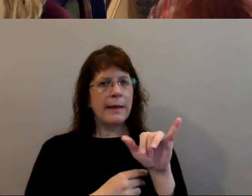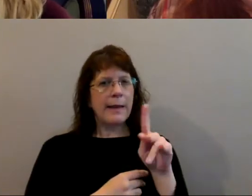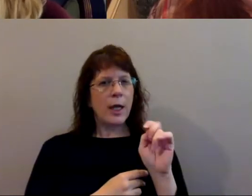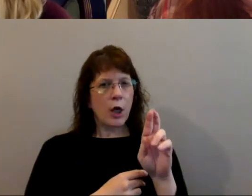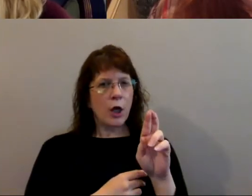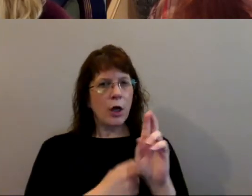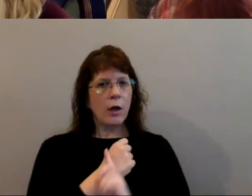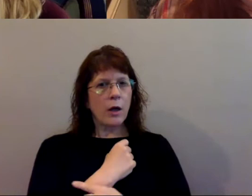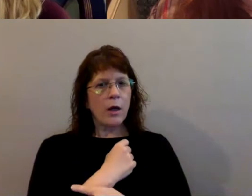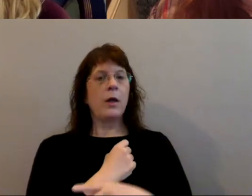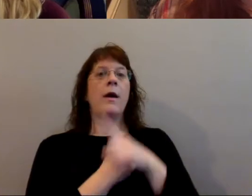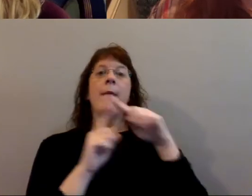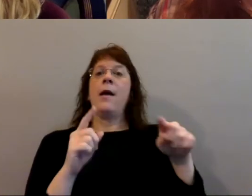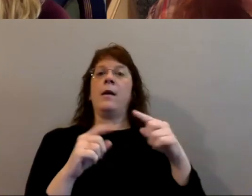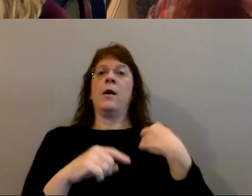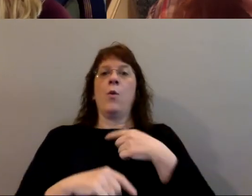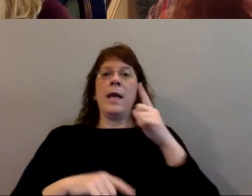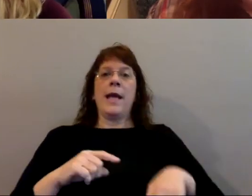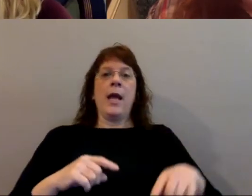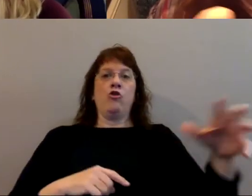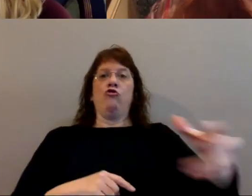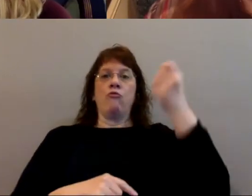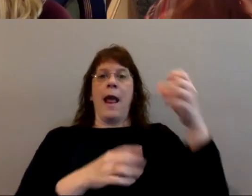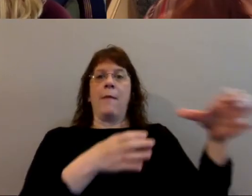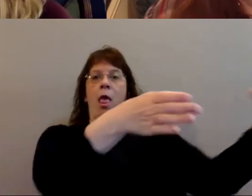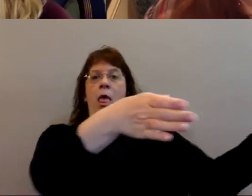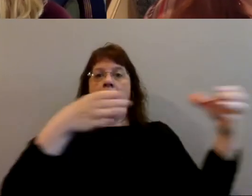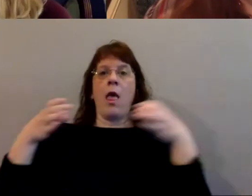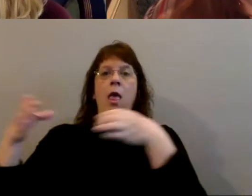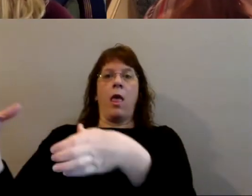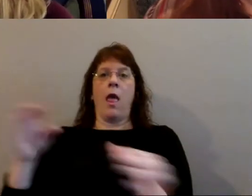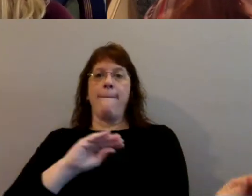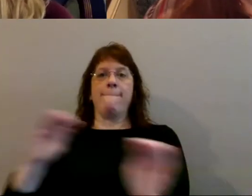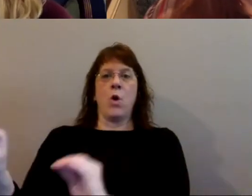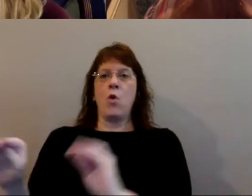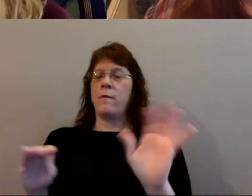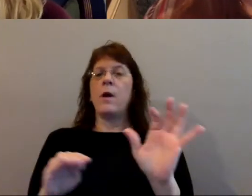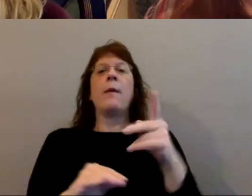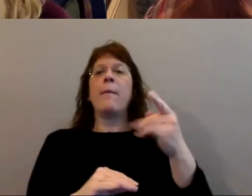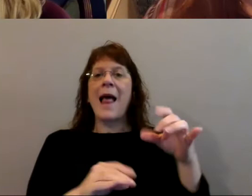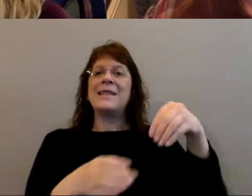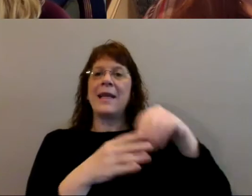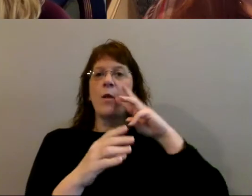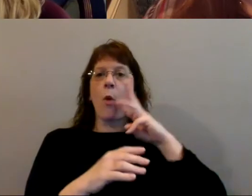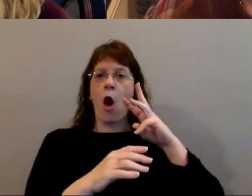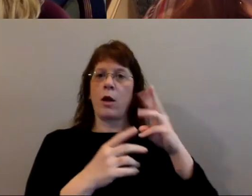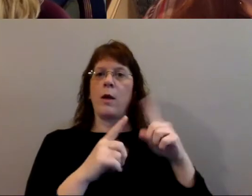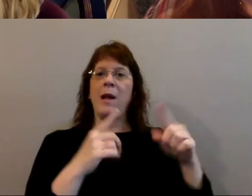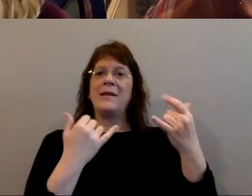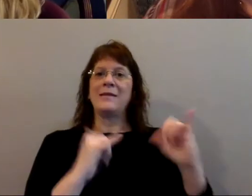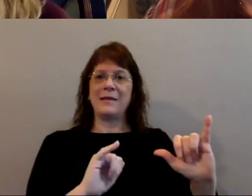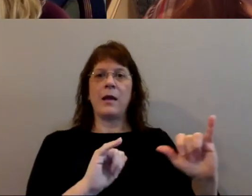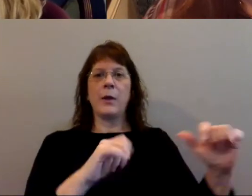not something that we can just like grab and move. It's like plastic that's in the water. It's still on the order of